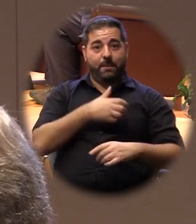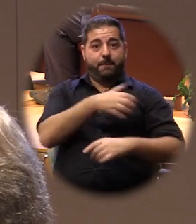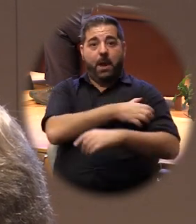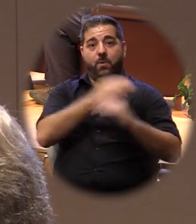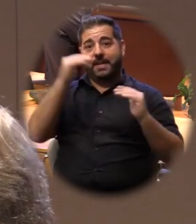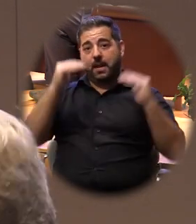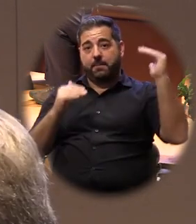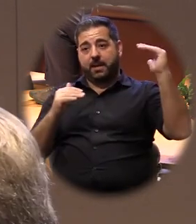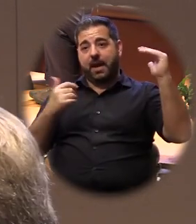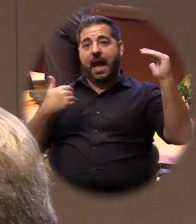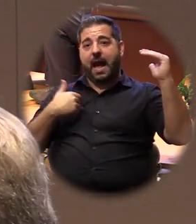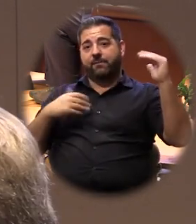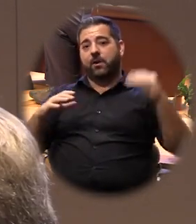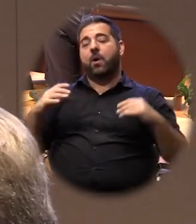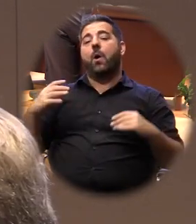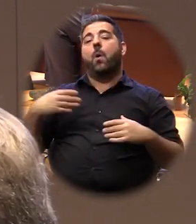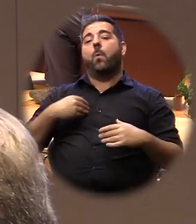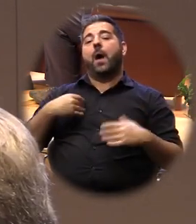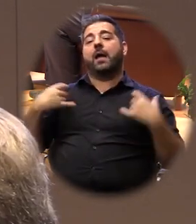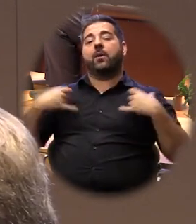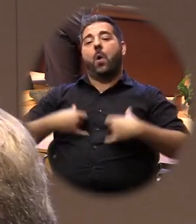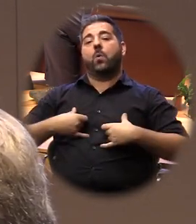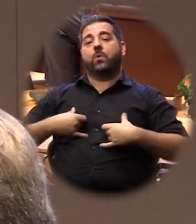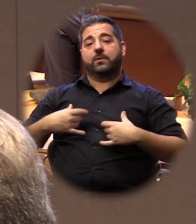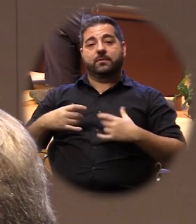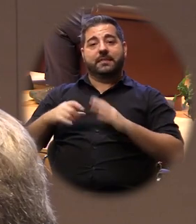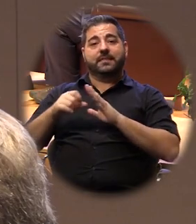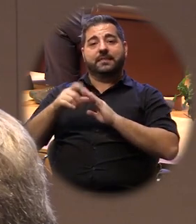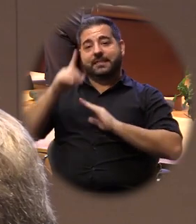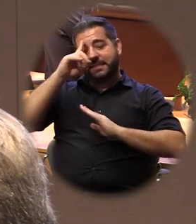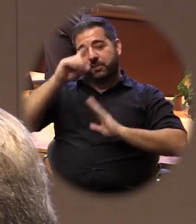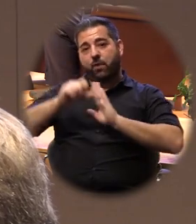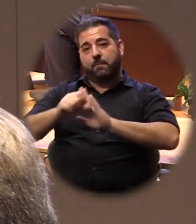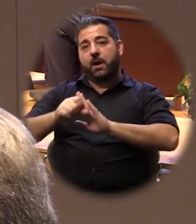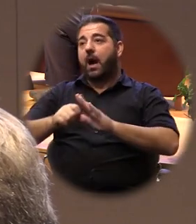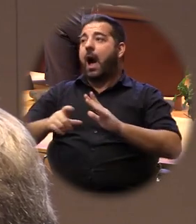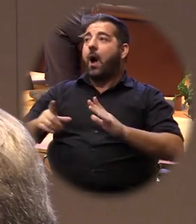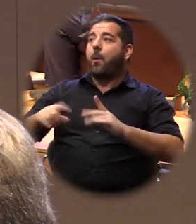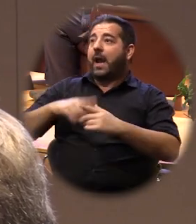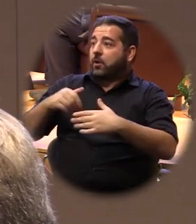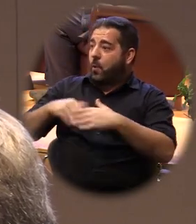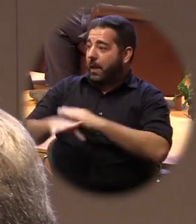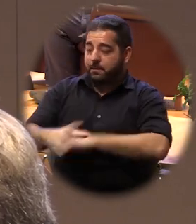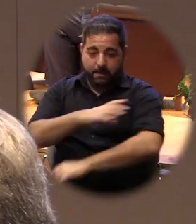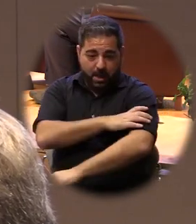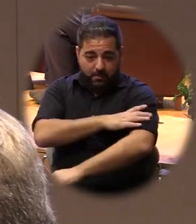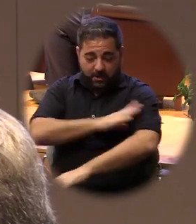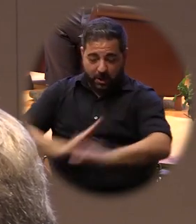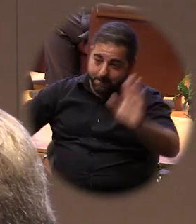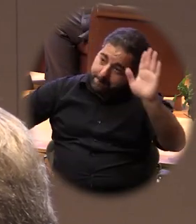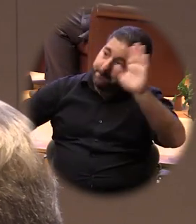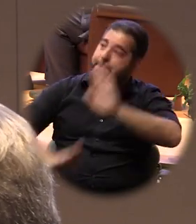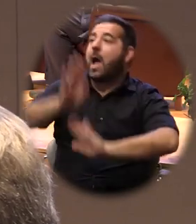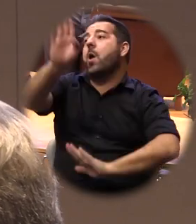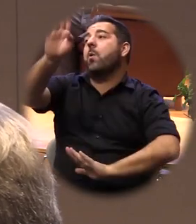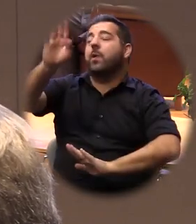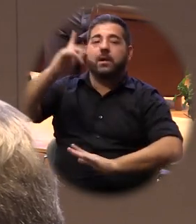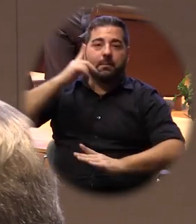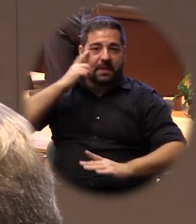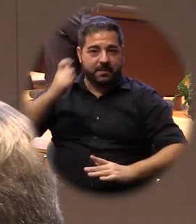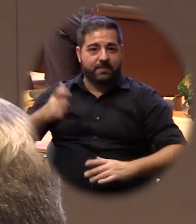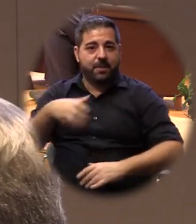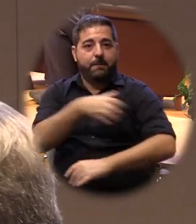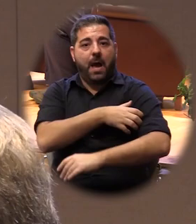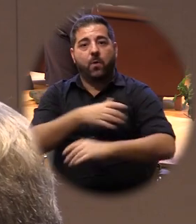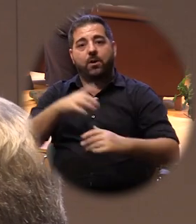I have white coat syndrome, like my blood pressure is off the charts whenever I go to the doctor. And that's because of the inherent power dynamic, right? There's